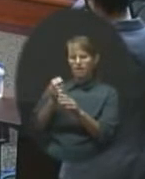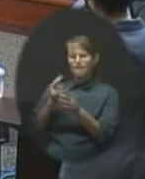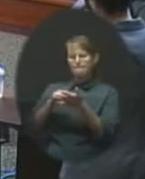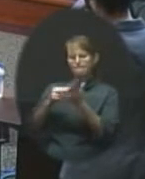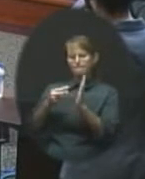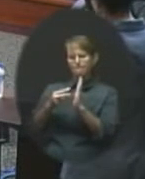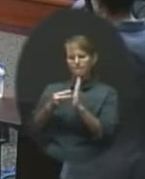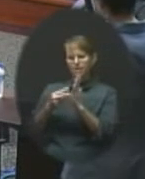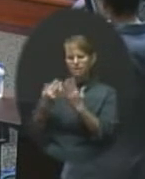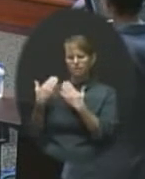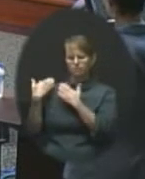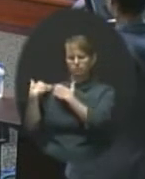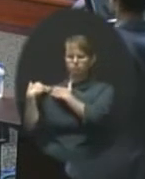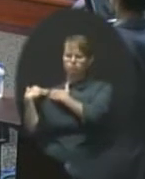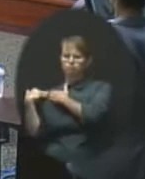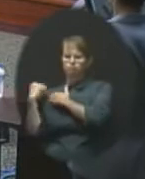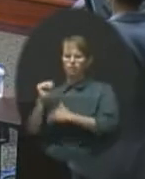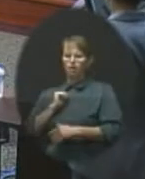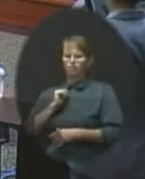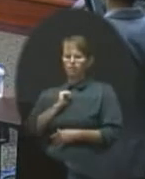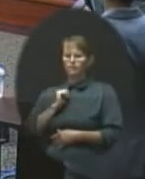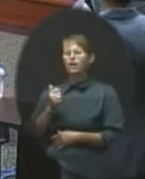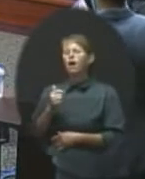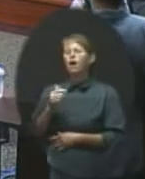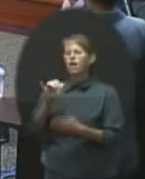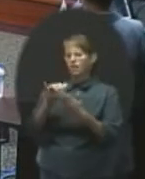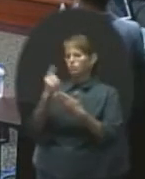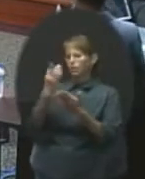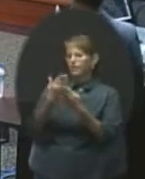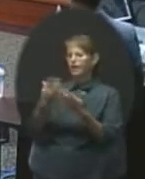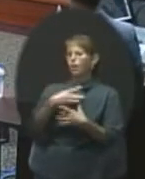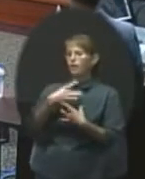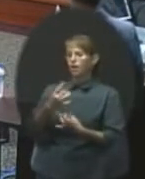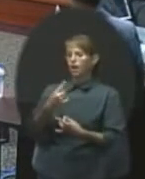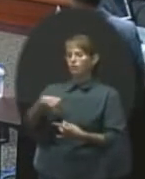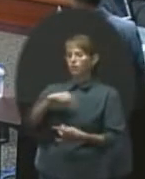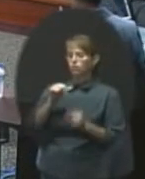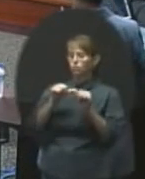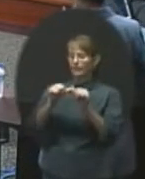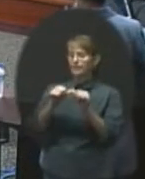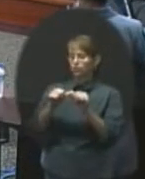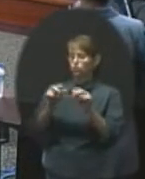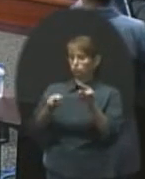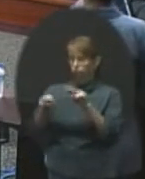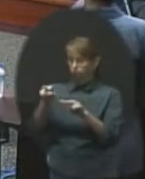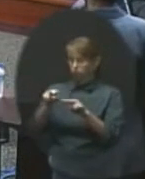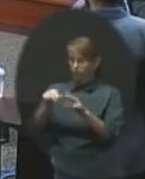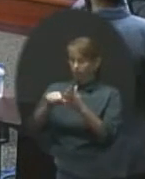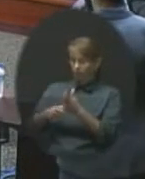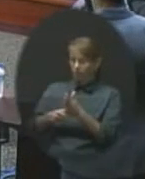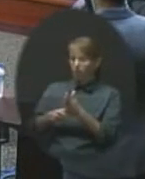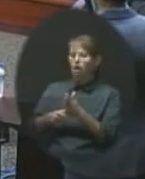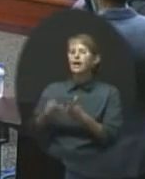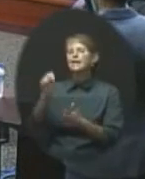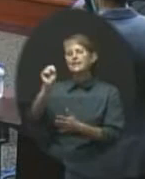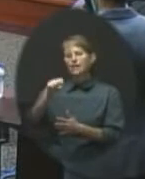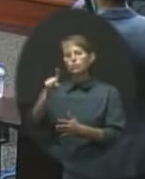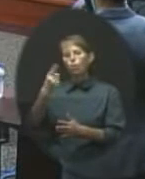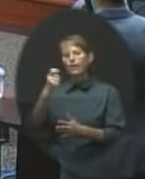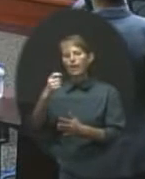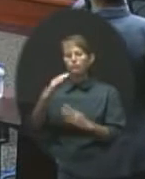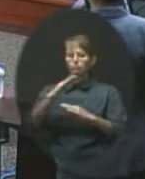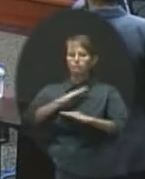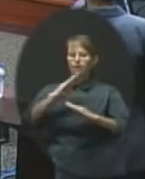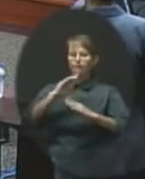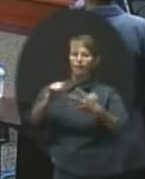be one of the things that I'd really like us to continue to look at and continue and press upon, that while you only have to meet one of the four, that we are setting higher